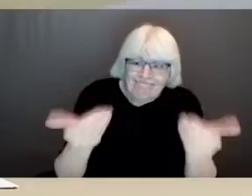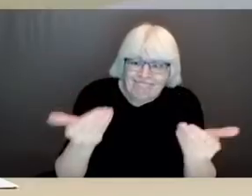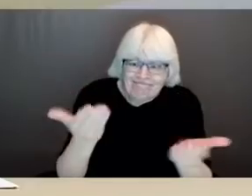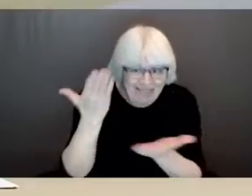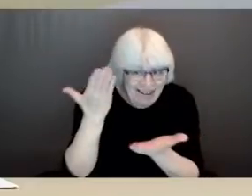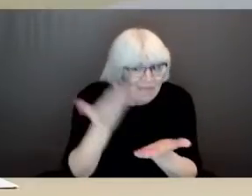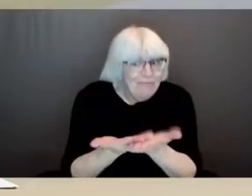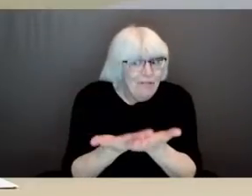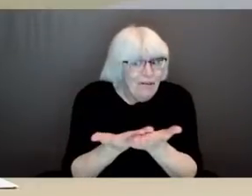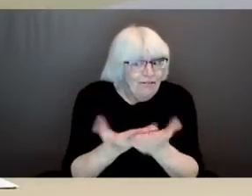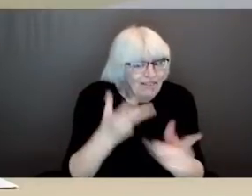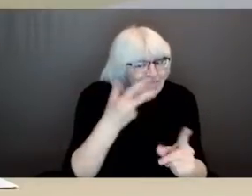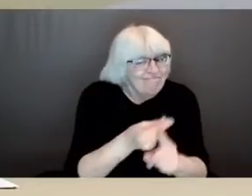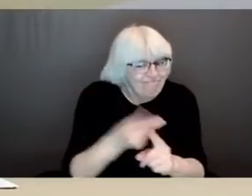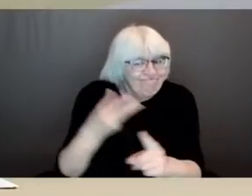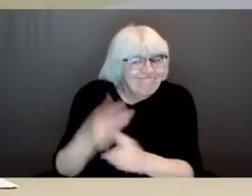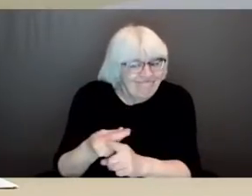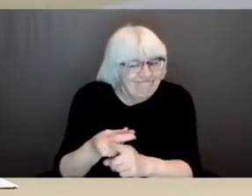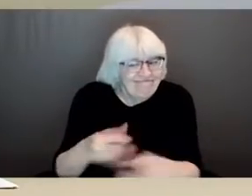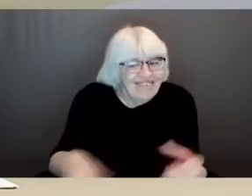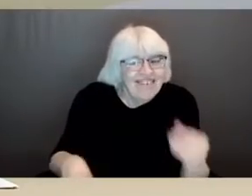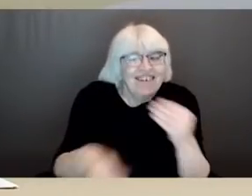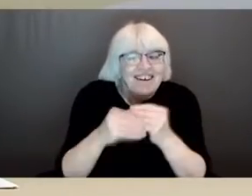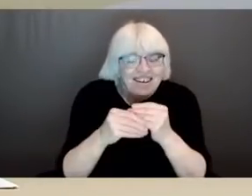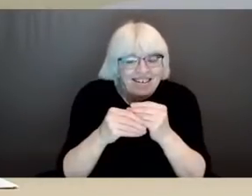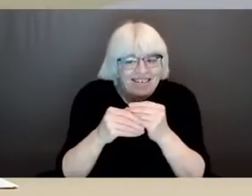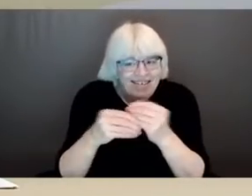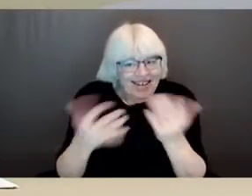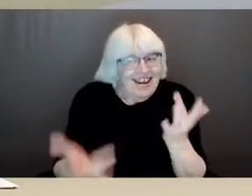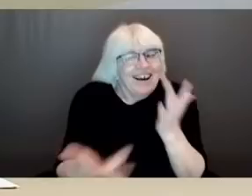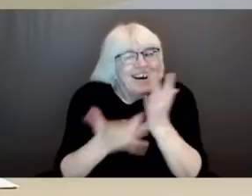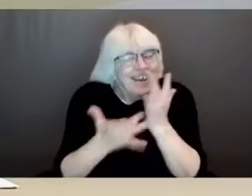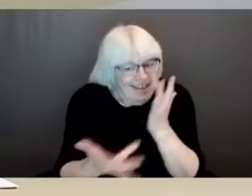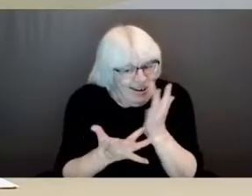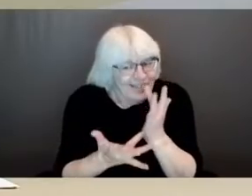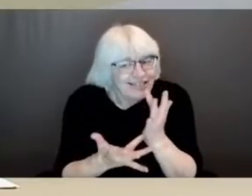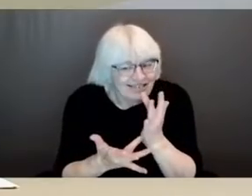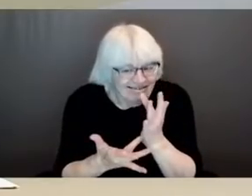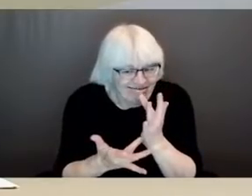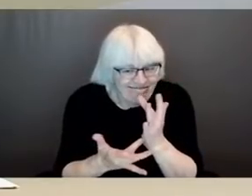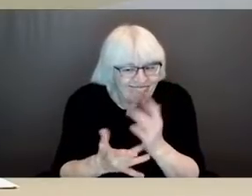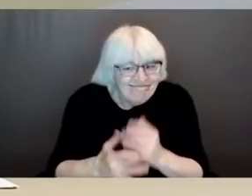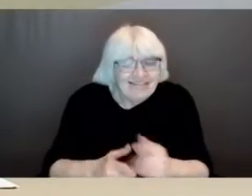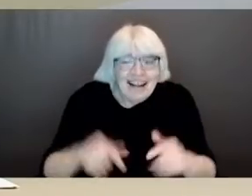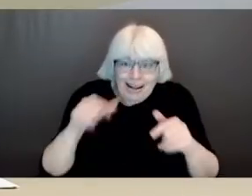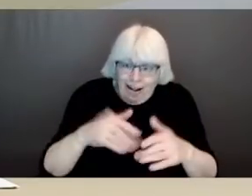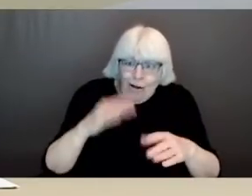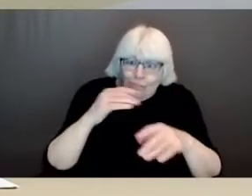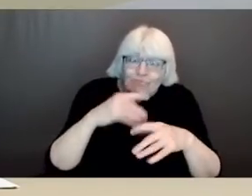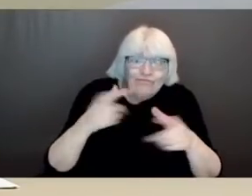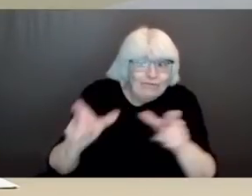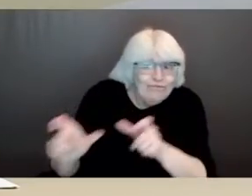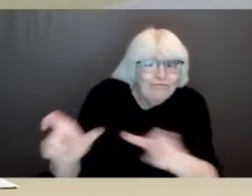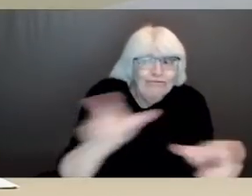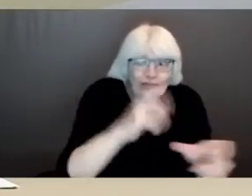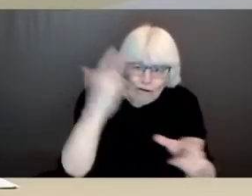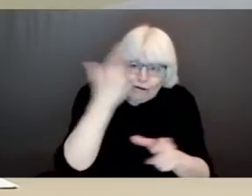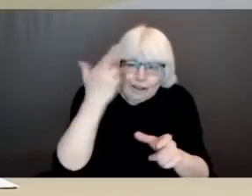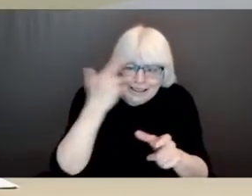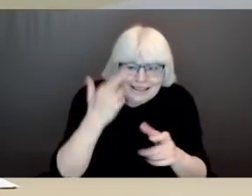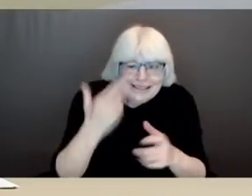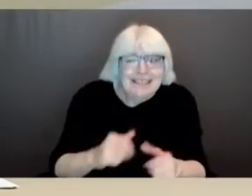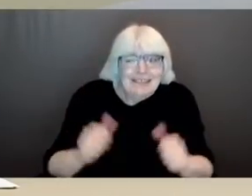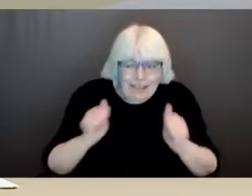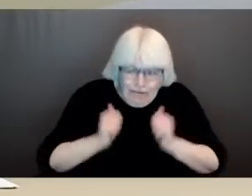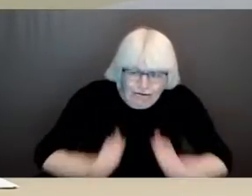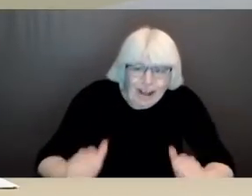an additional tool, or we talked about layer, that we will use to try to protect us all as